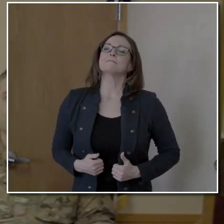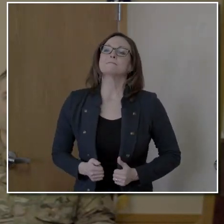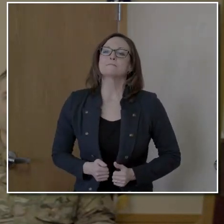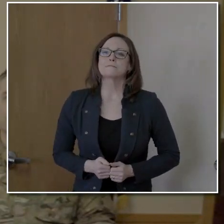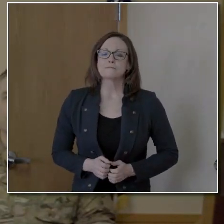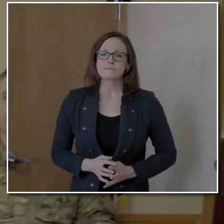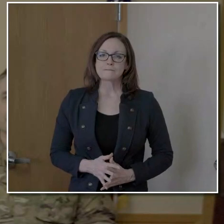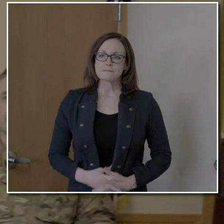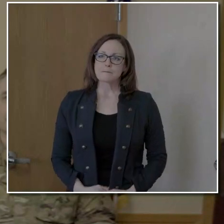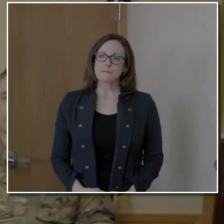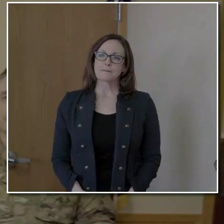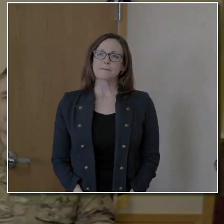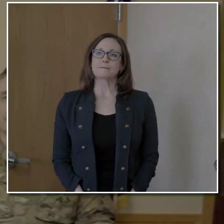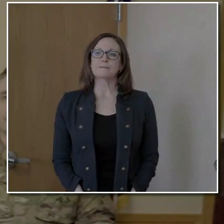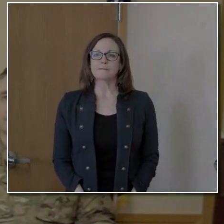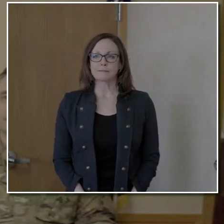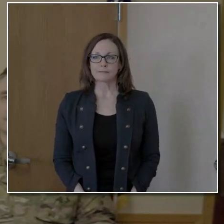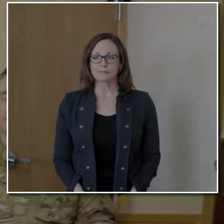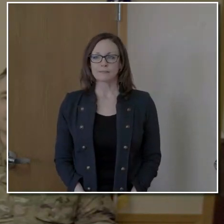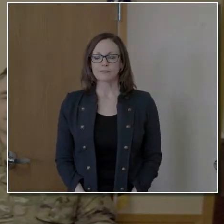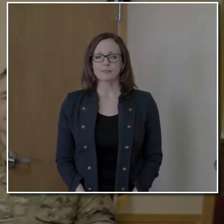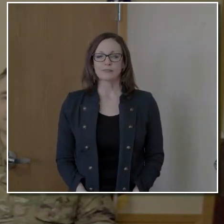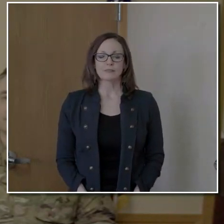As a reminder, *6 to unmute your line.